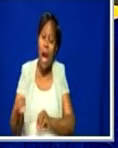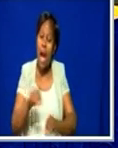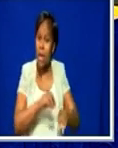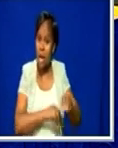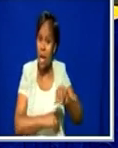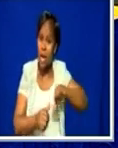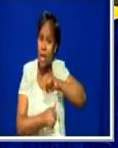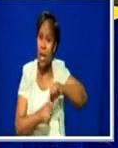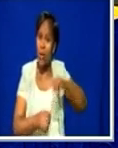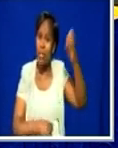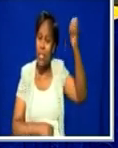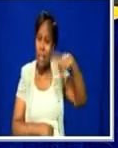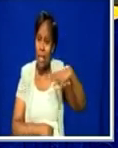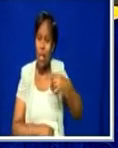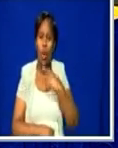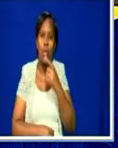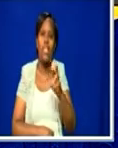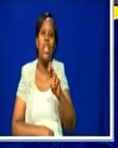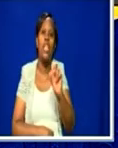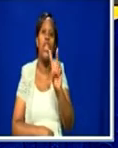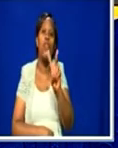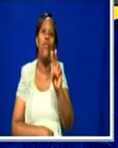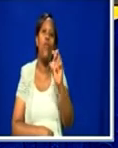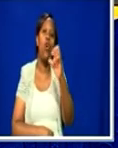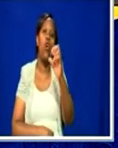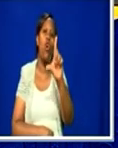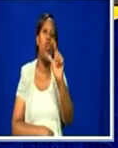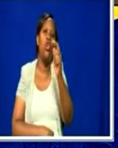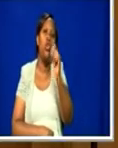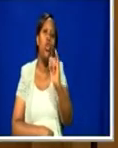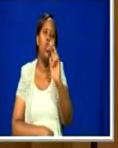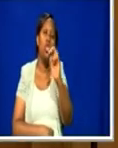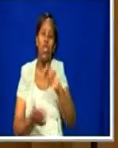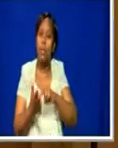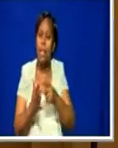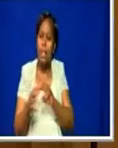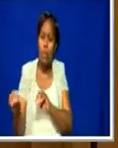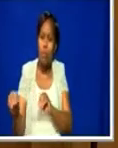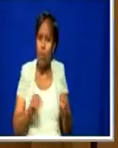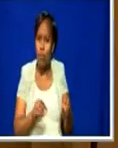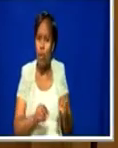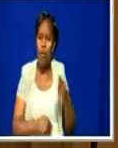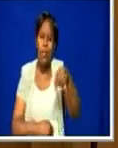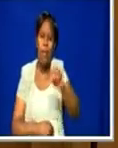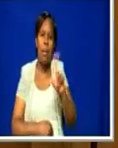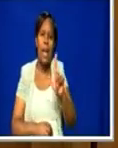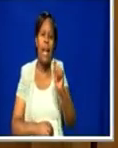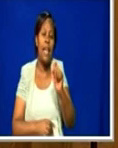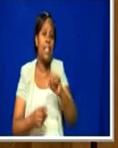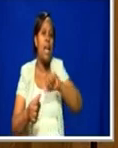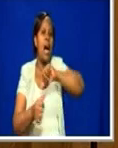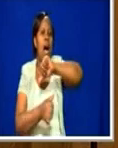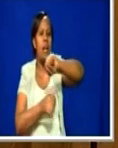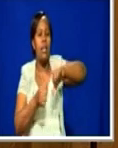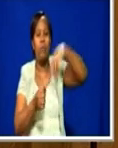sun, we talk about it in terms of revolution. Oh, So revolution. revolution refers to the movement of the planets around